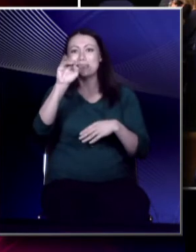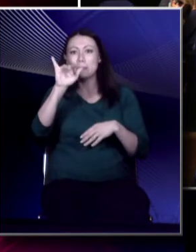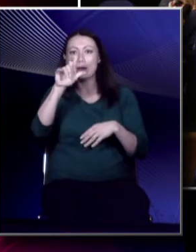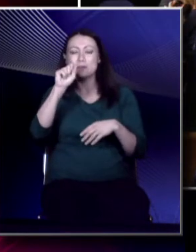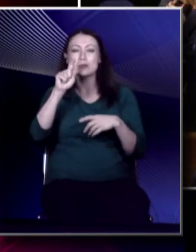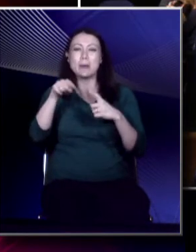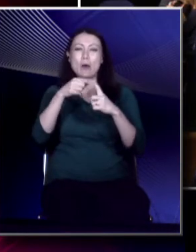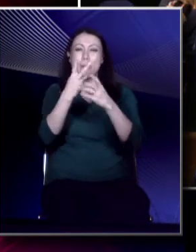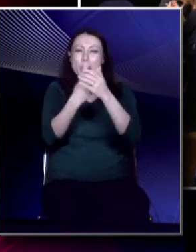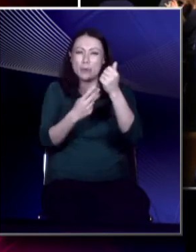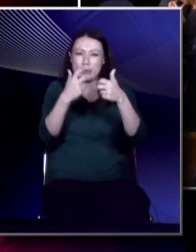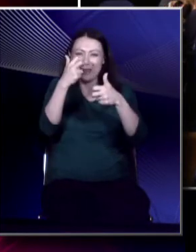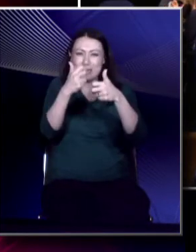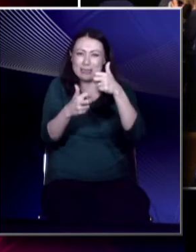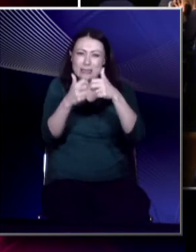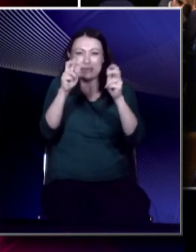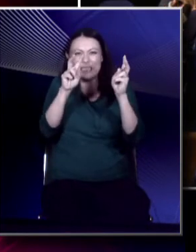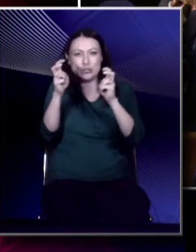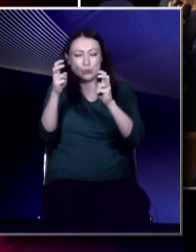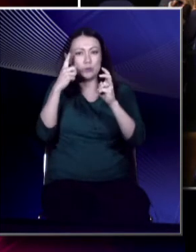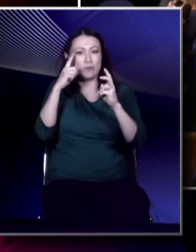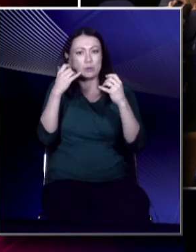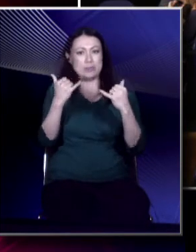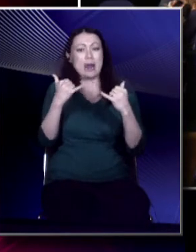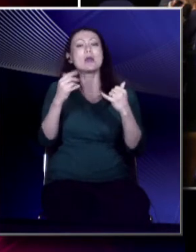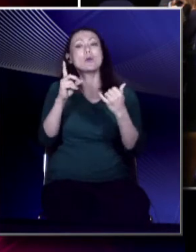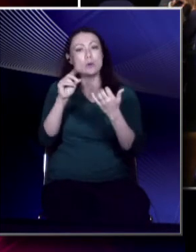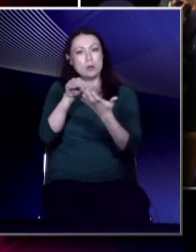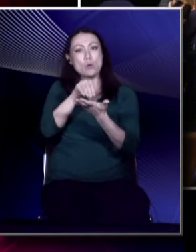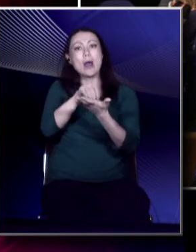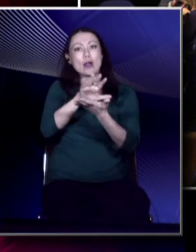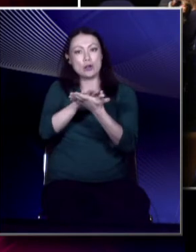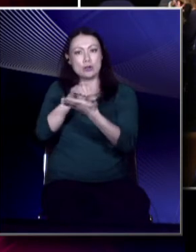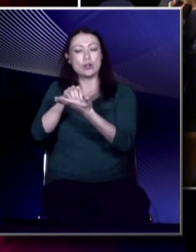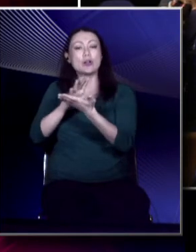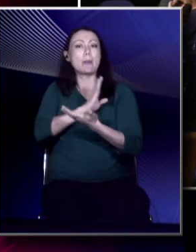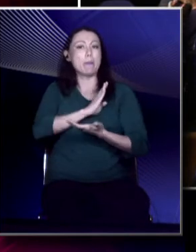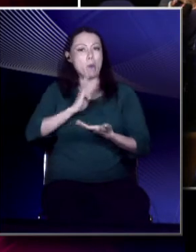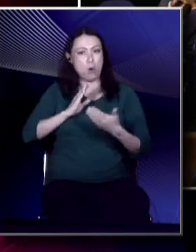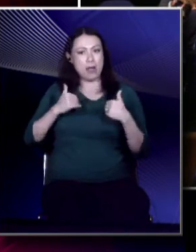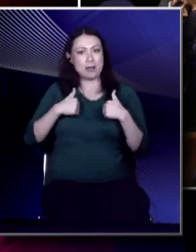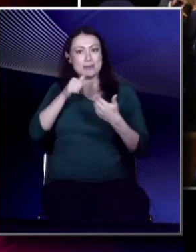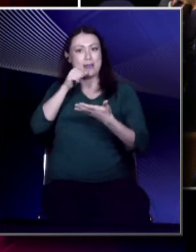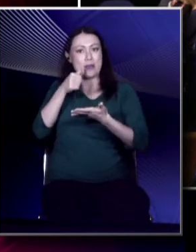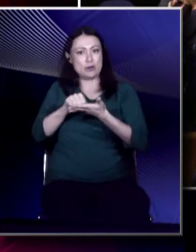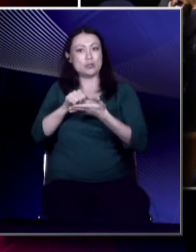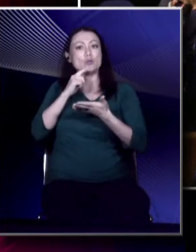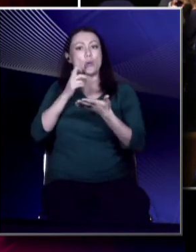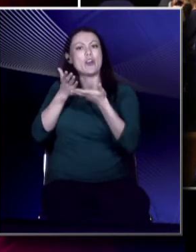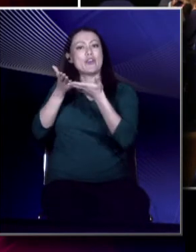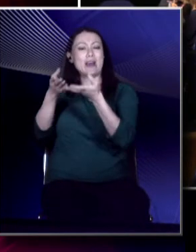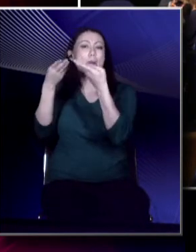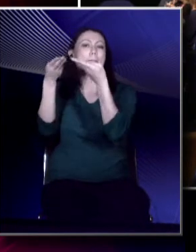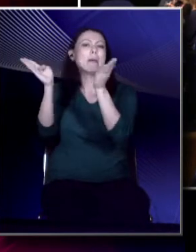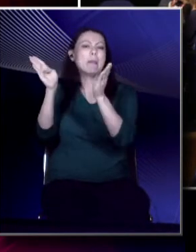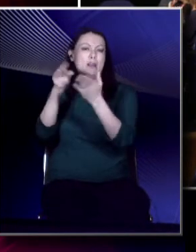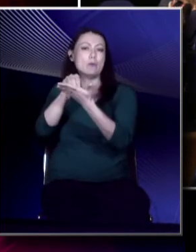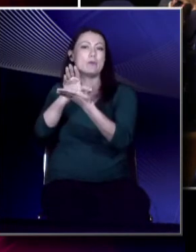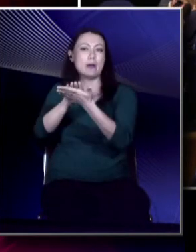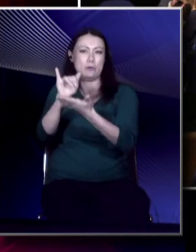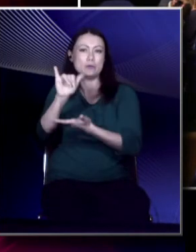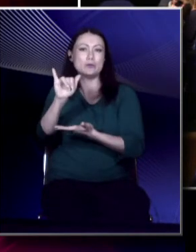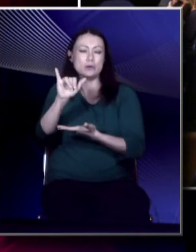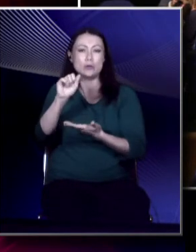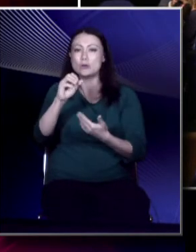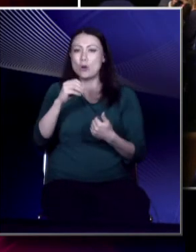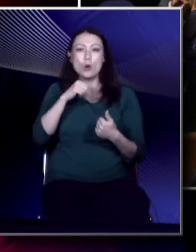are going to be talked about today. They are on record. We did receive them. The board's received them, so they are in the public record. So that means basically